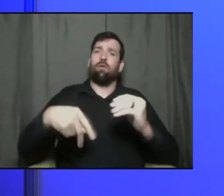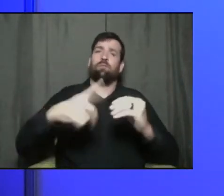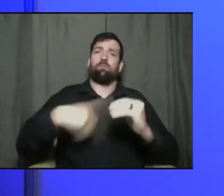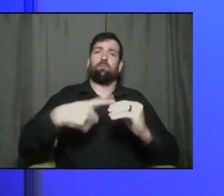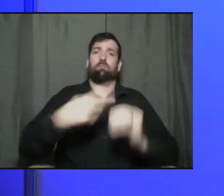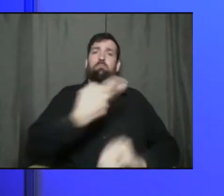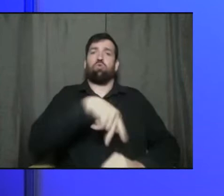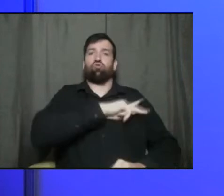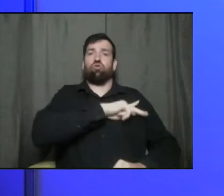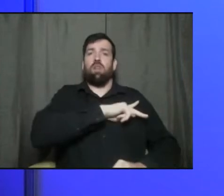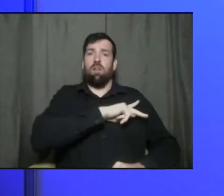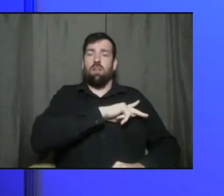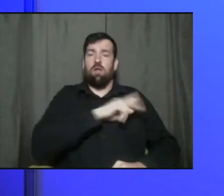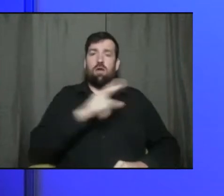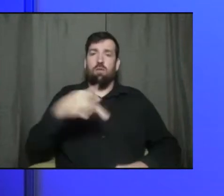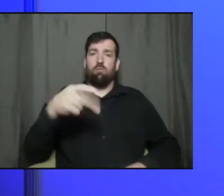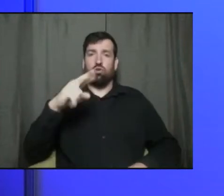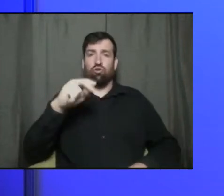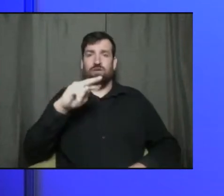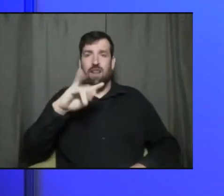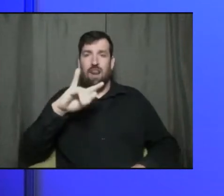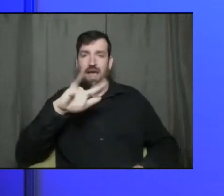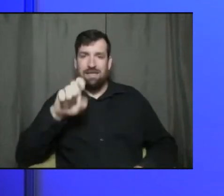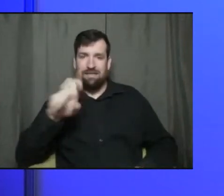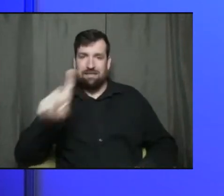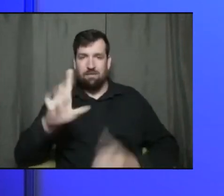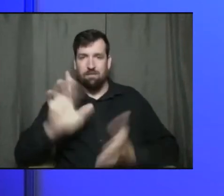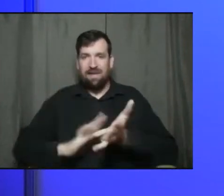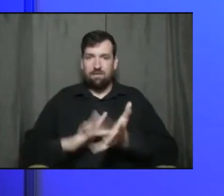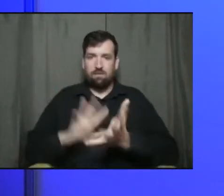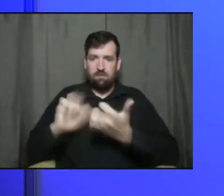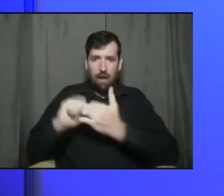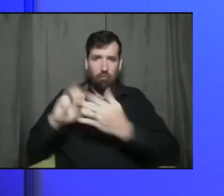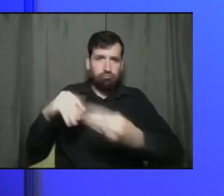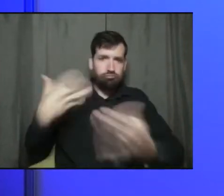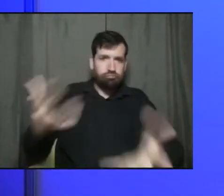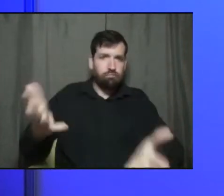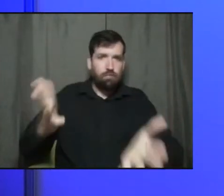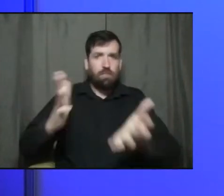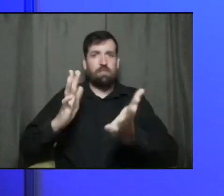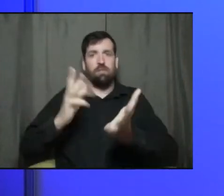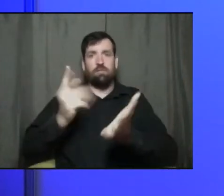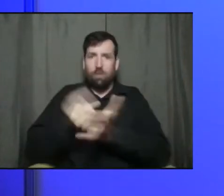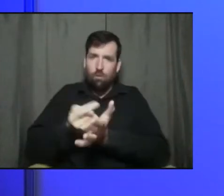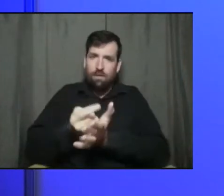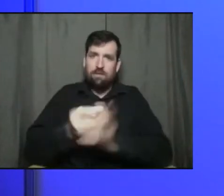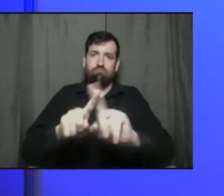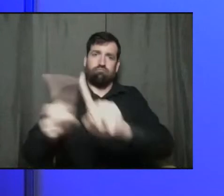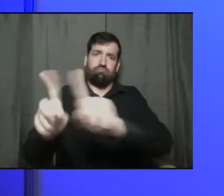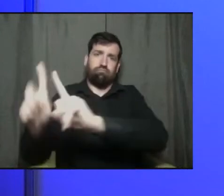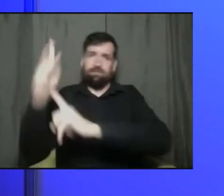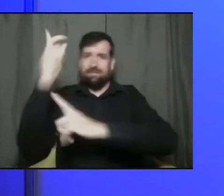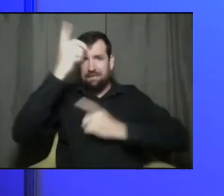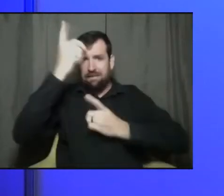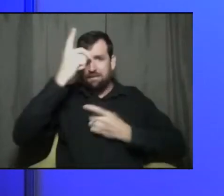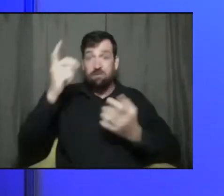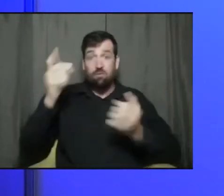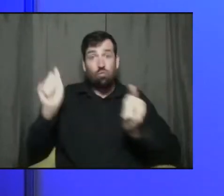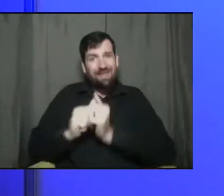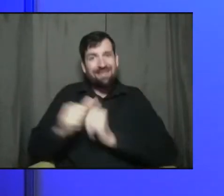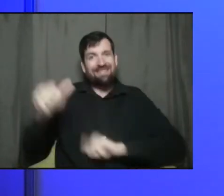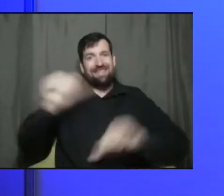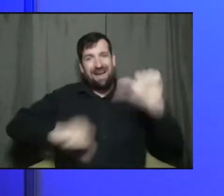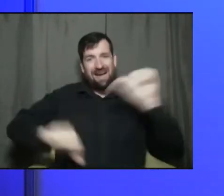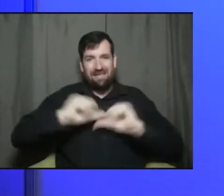the future of how we deliver therapies to people with various diseases. How we can really, with science, we can